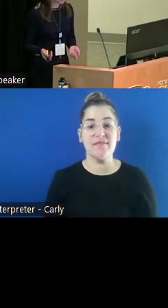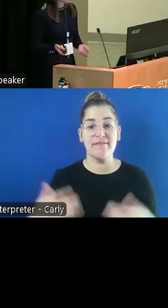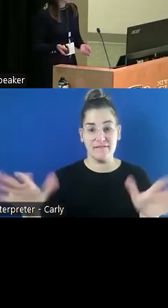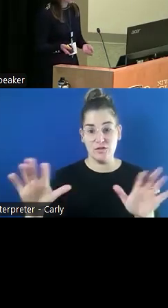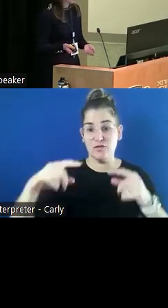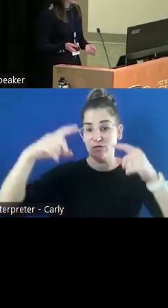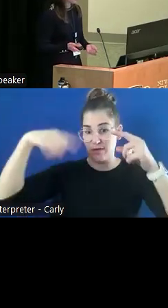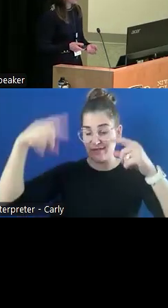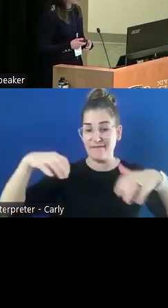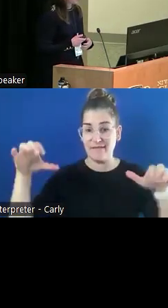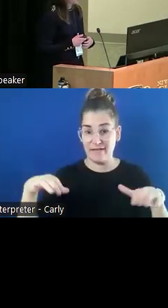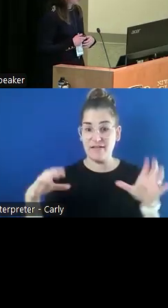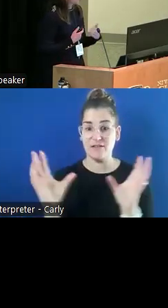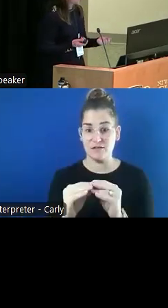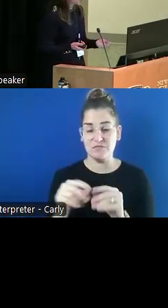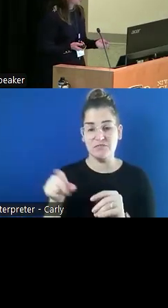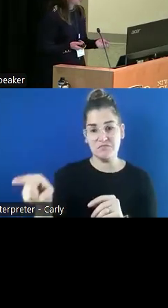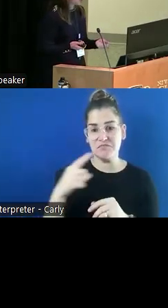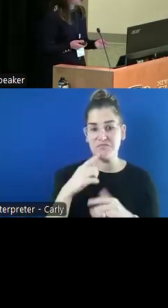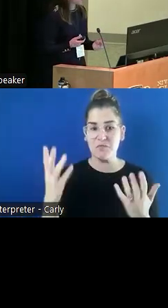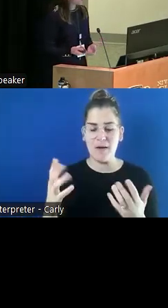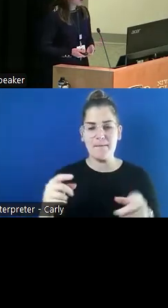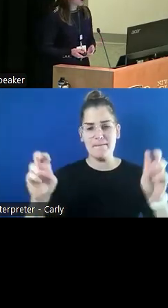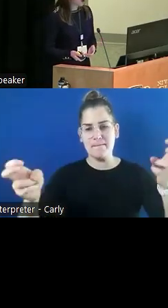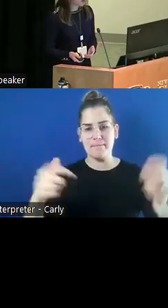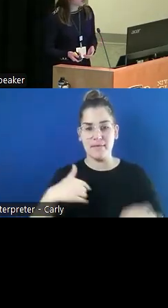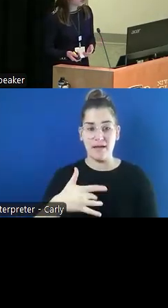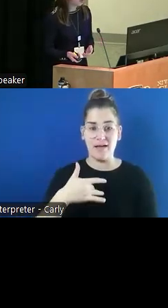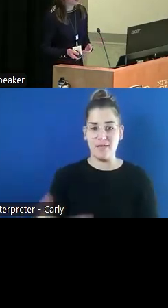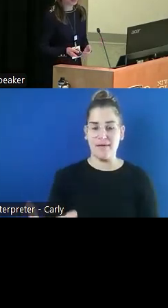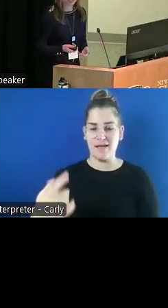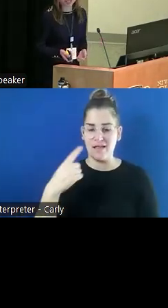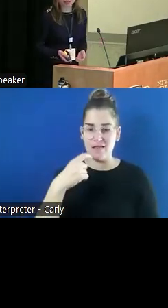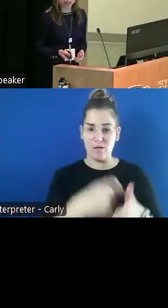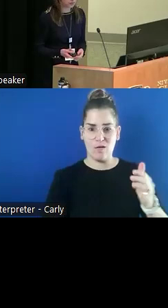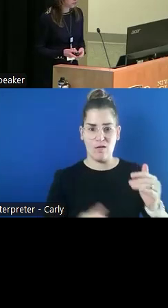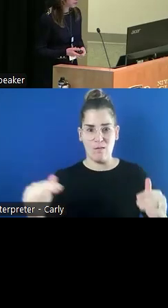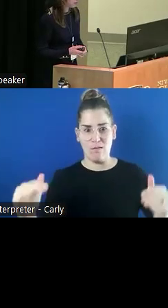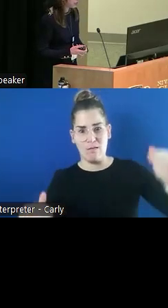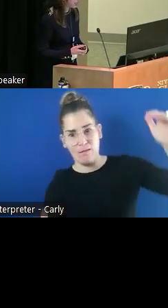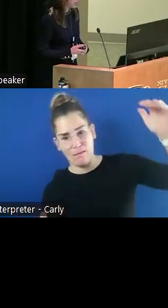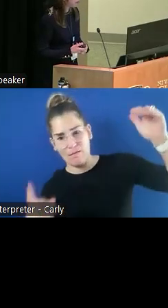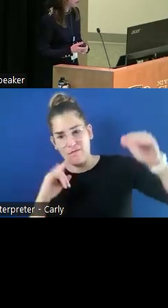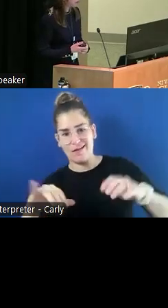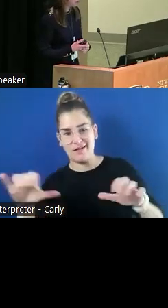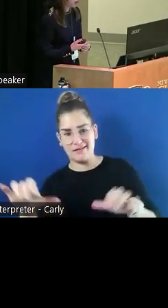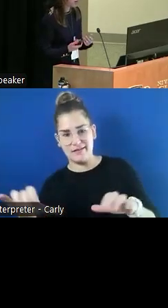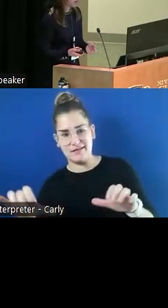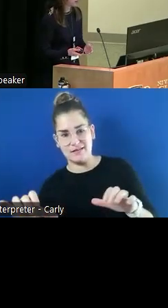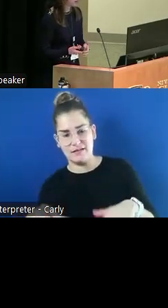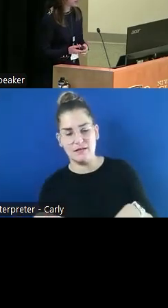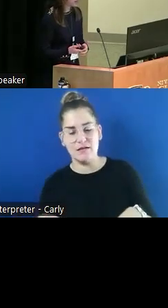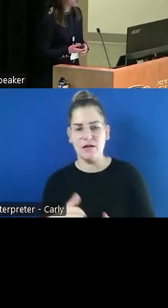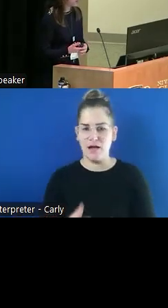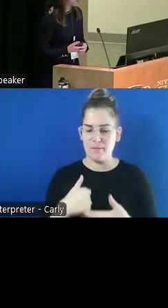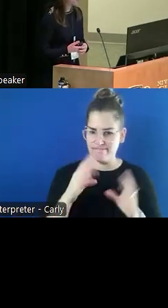sessions, she said, "I usually overweigh the costs associated with an activity. It helps to prepare